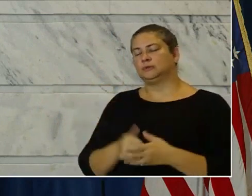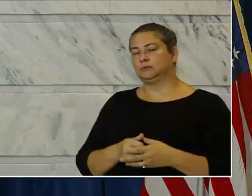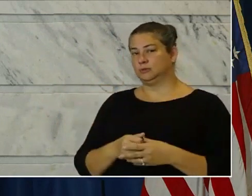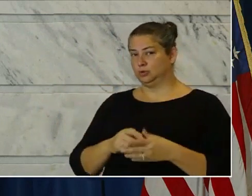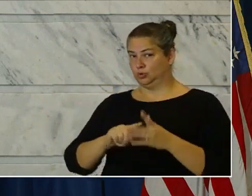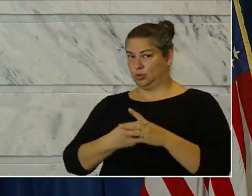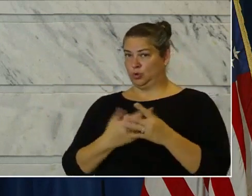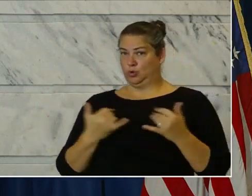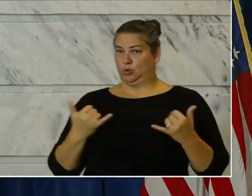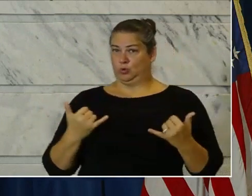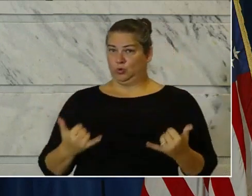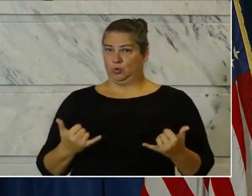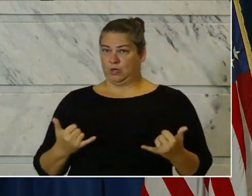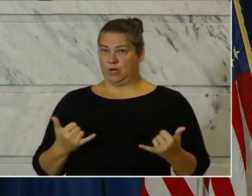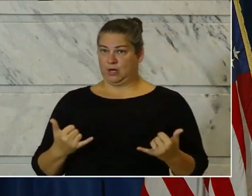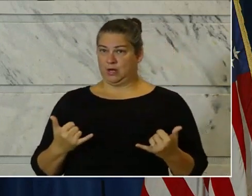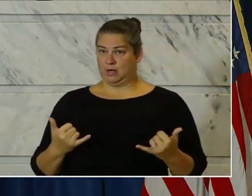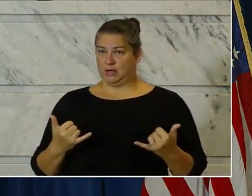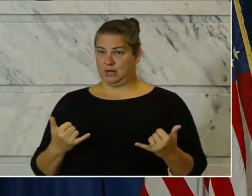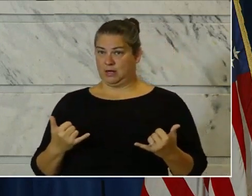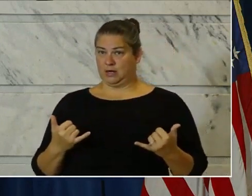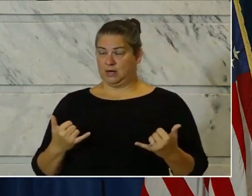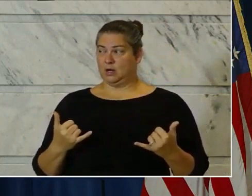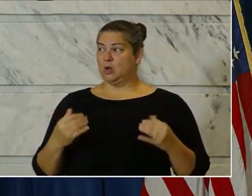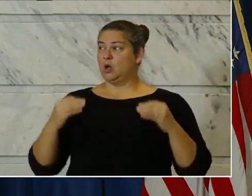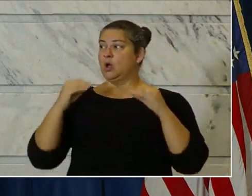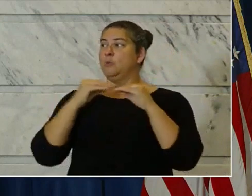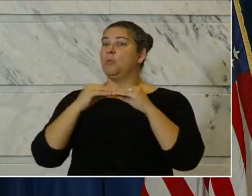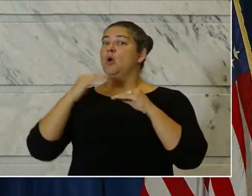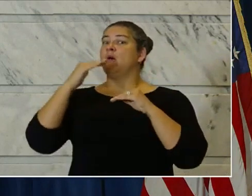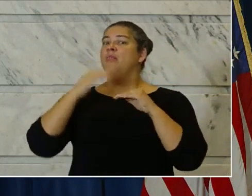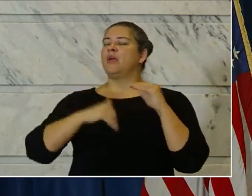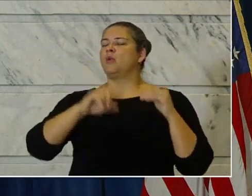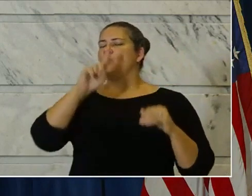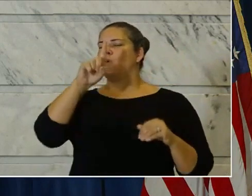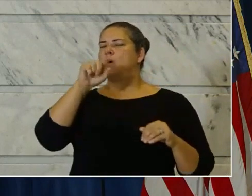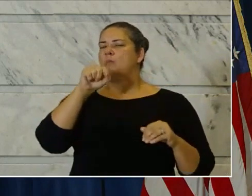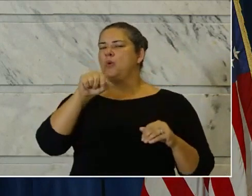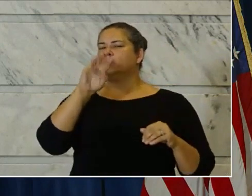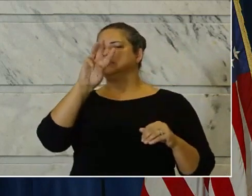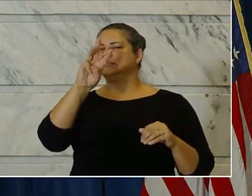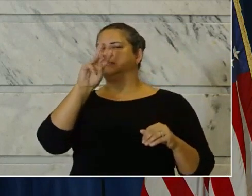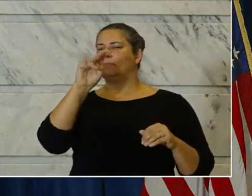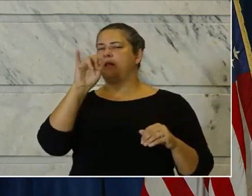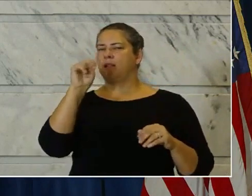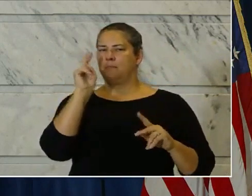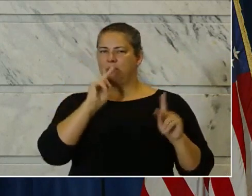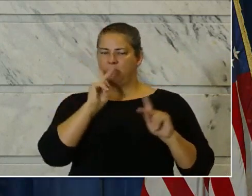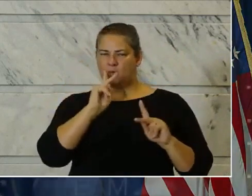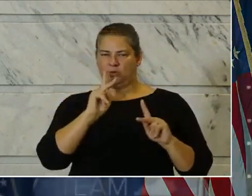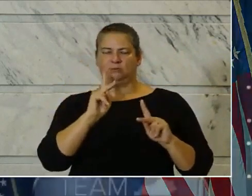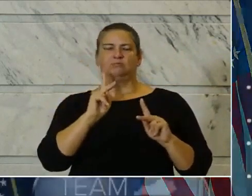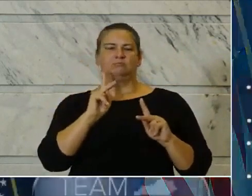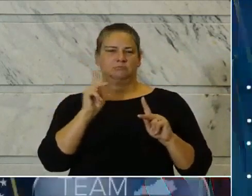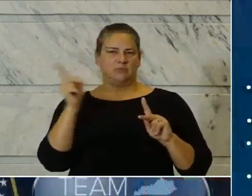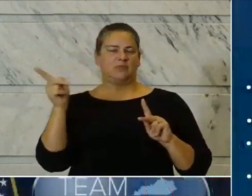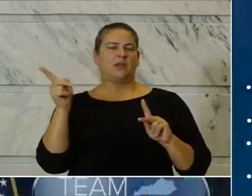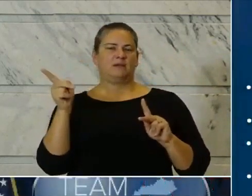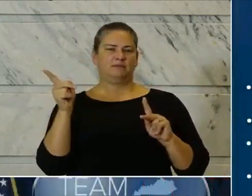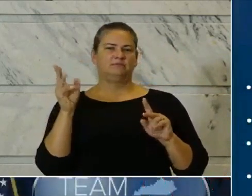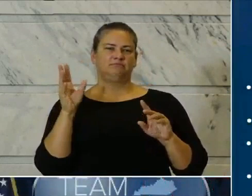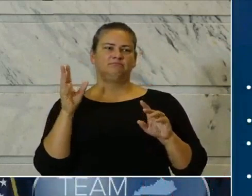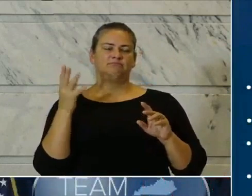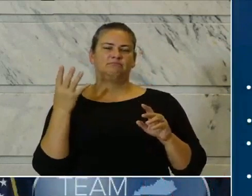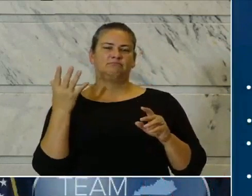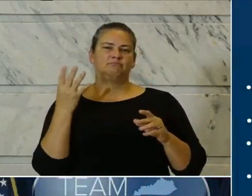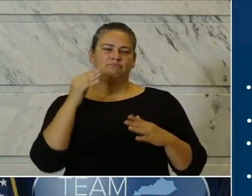today, more than 1.6 million people have enrolled in Medicaid. This is about a